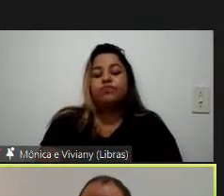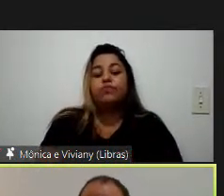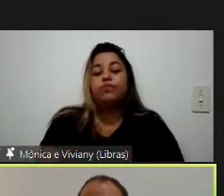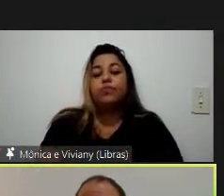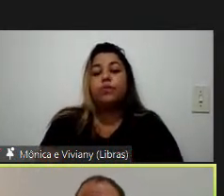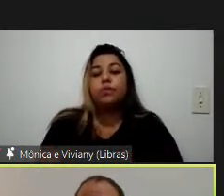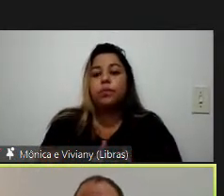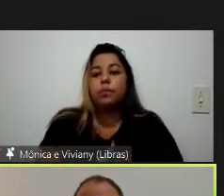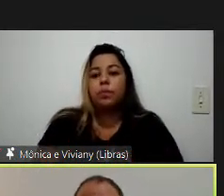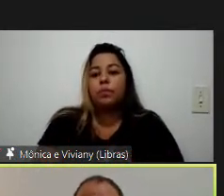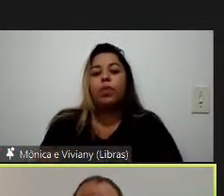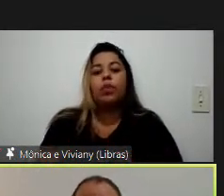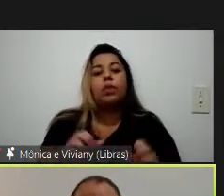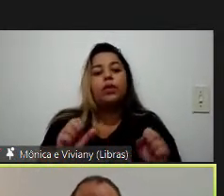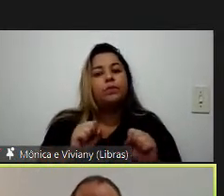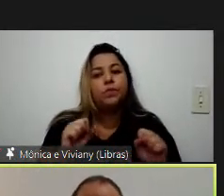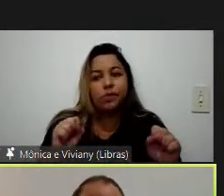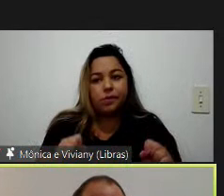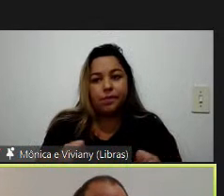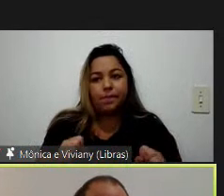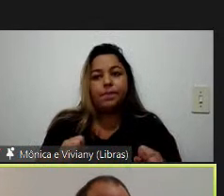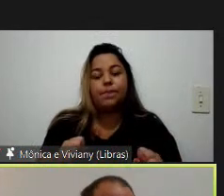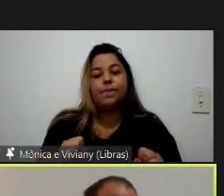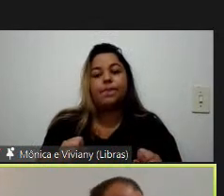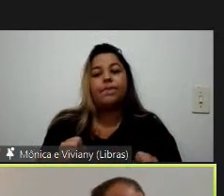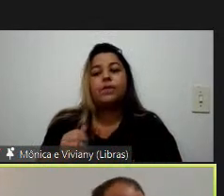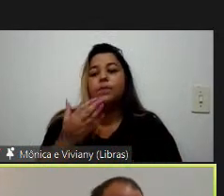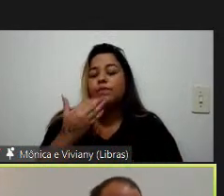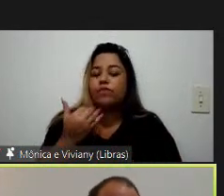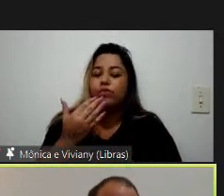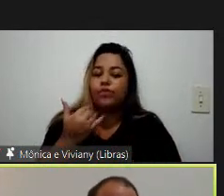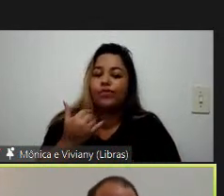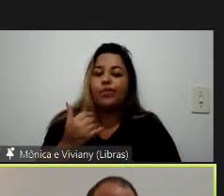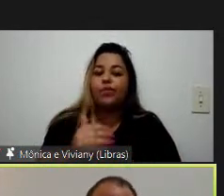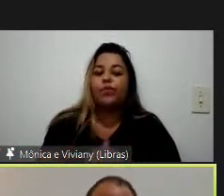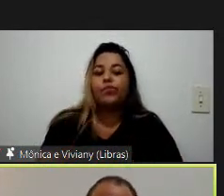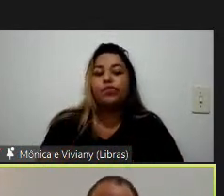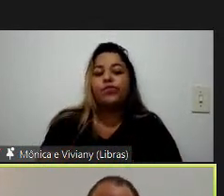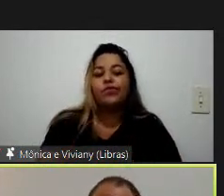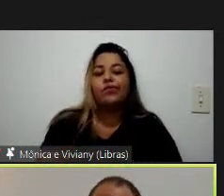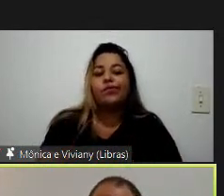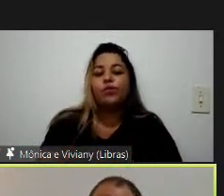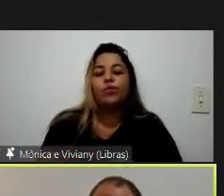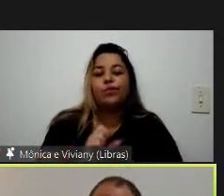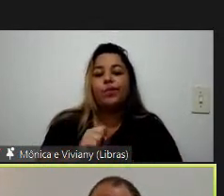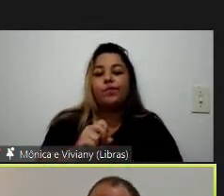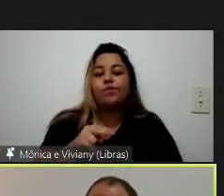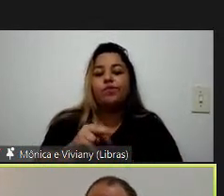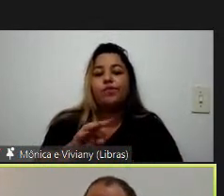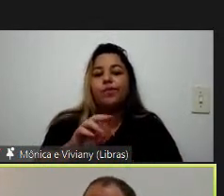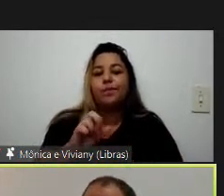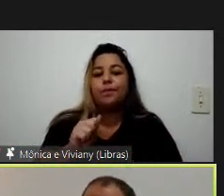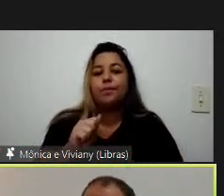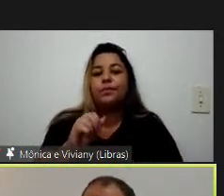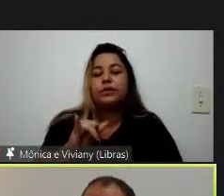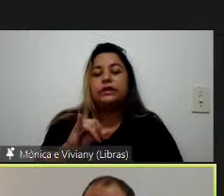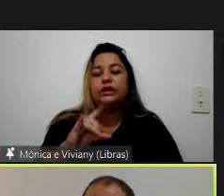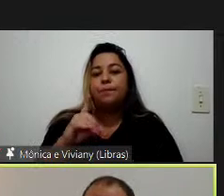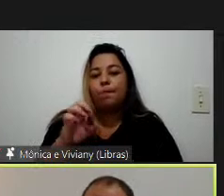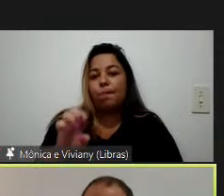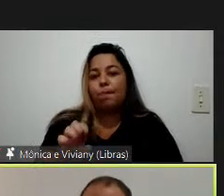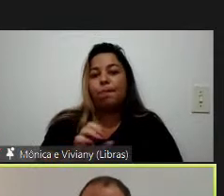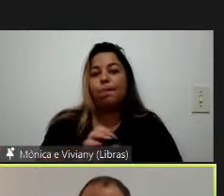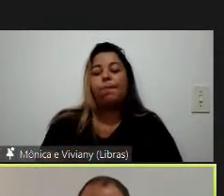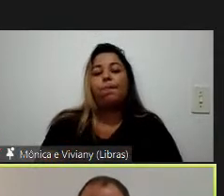environmental sustainability. About a quarter to 1/3 of all greenhouse gas emissions worldwide are caused by the